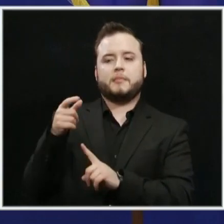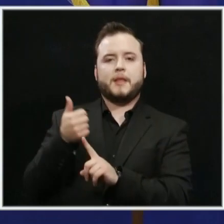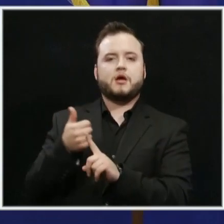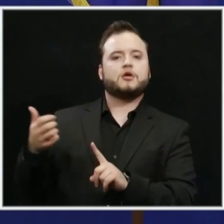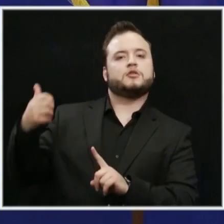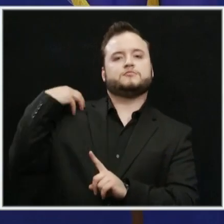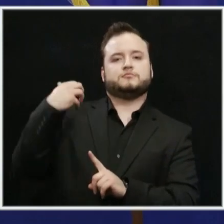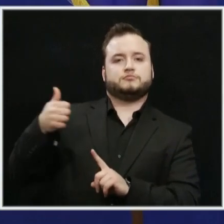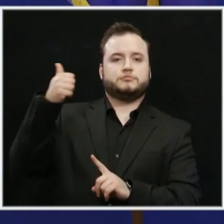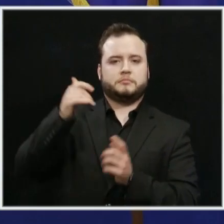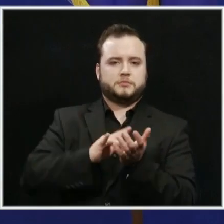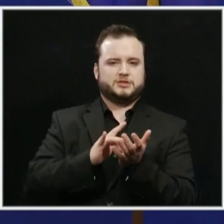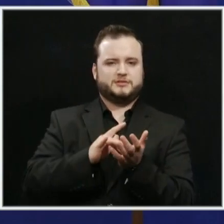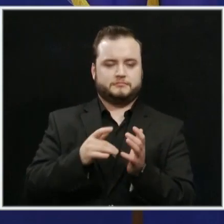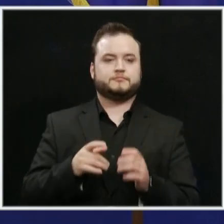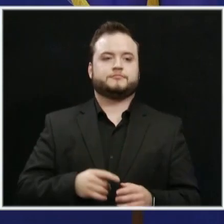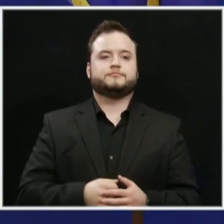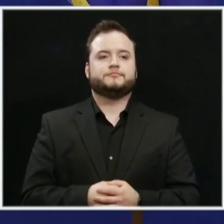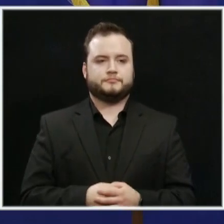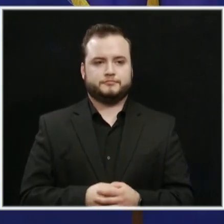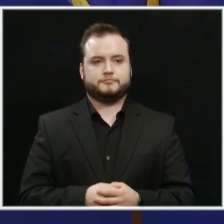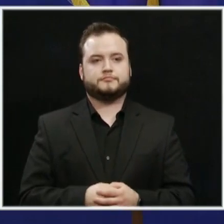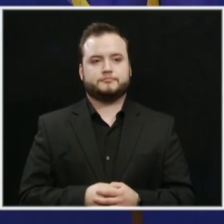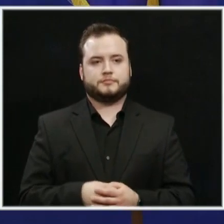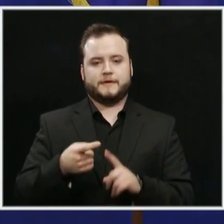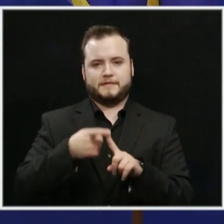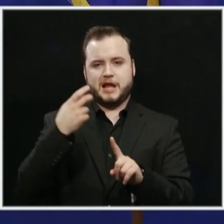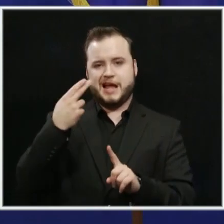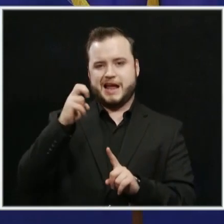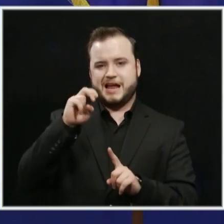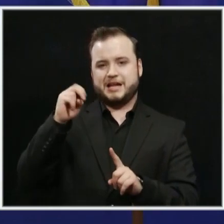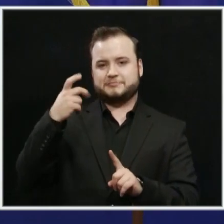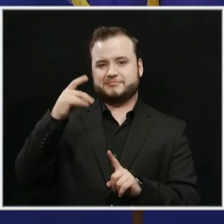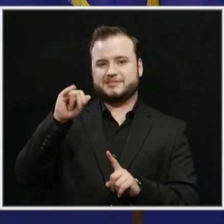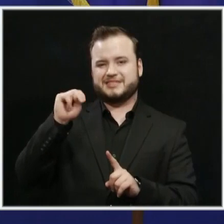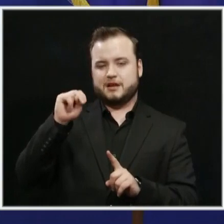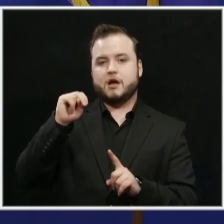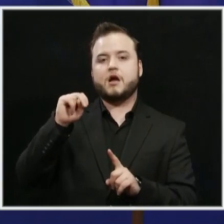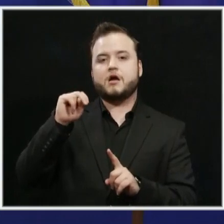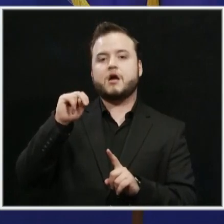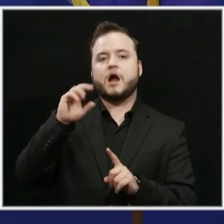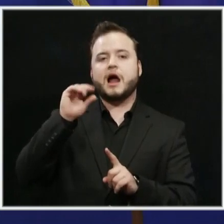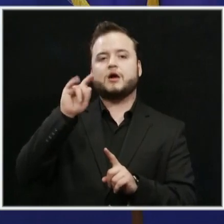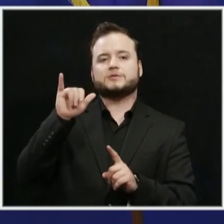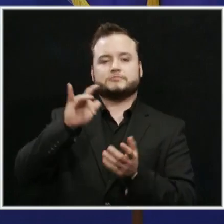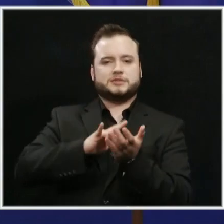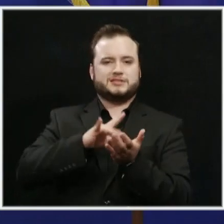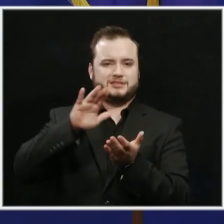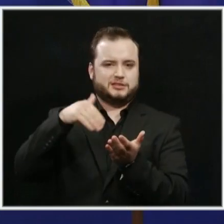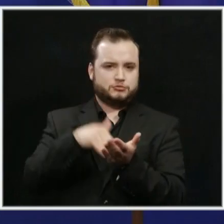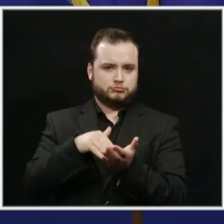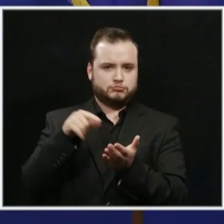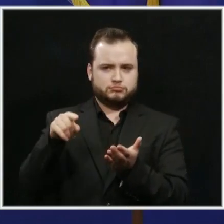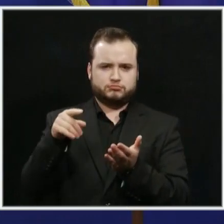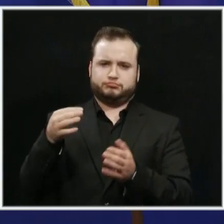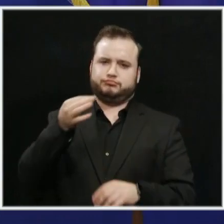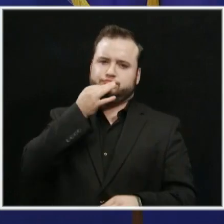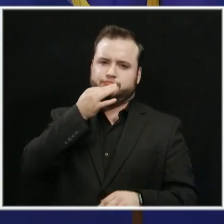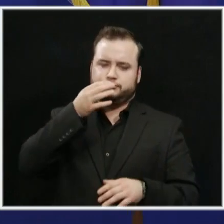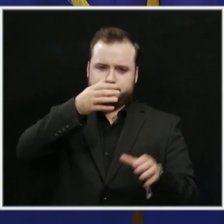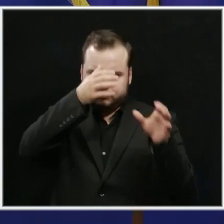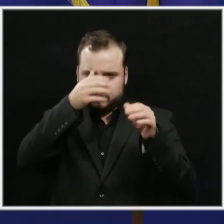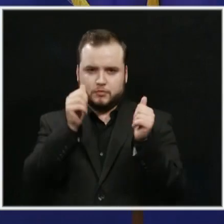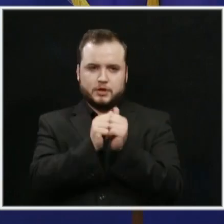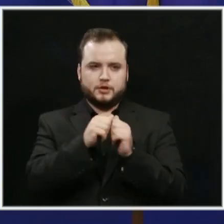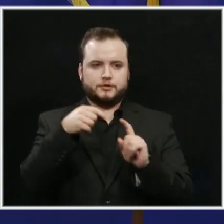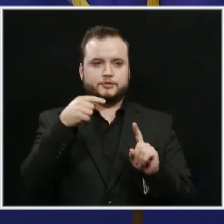this. Dr. Hick came to us as a special advisor to our team, has expertise from the